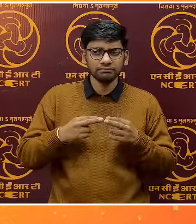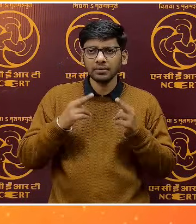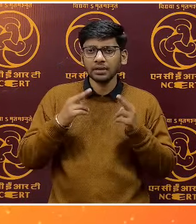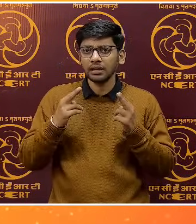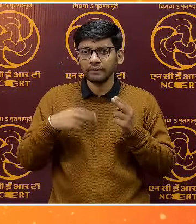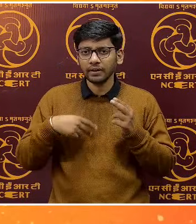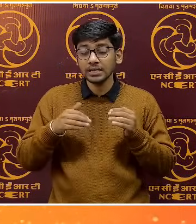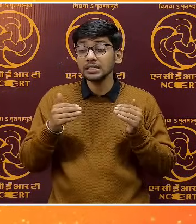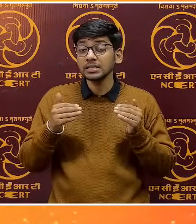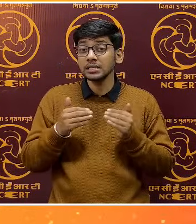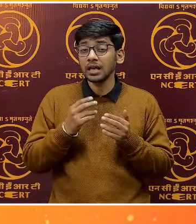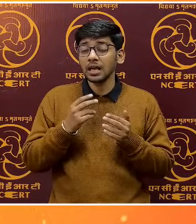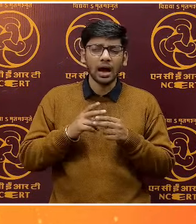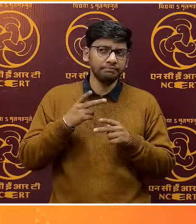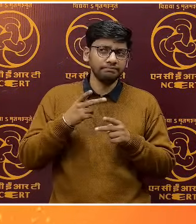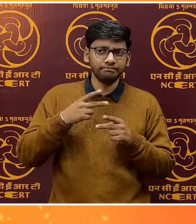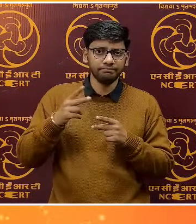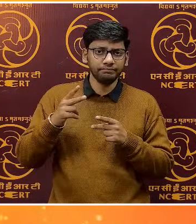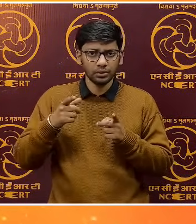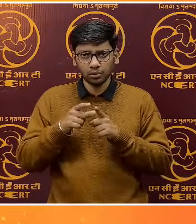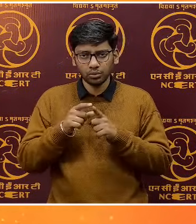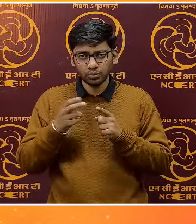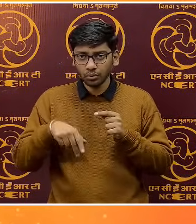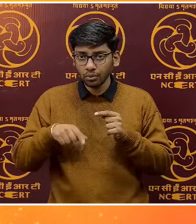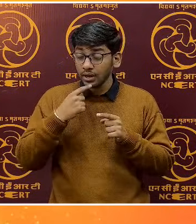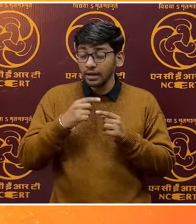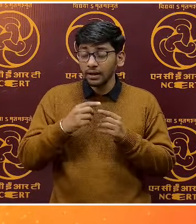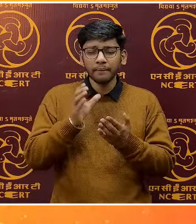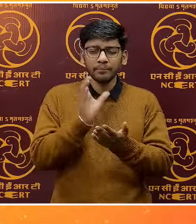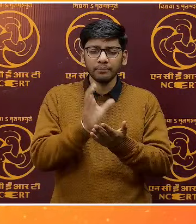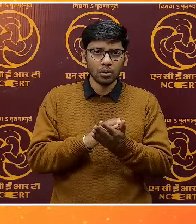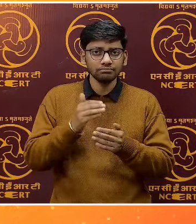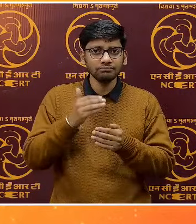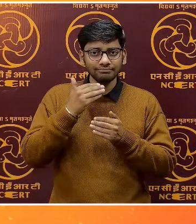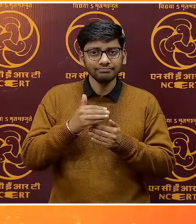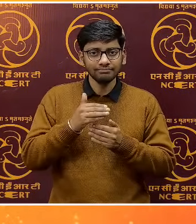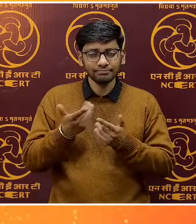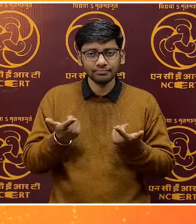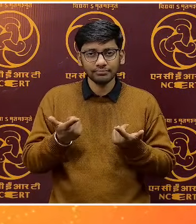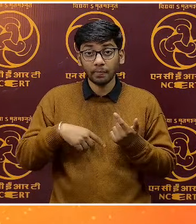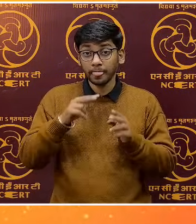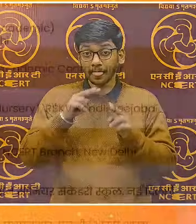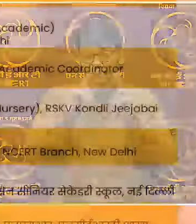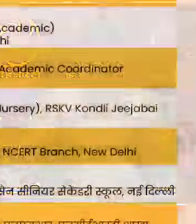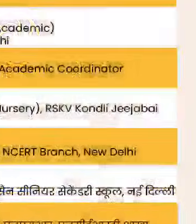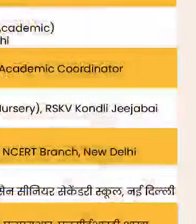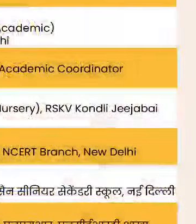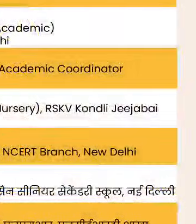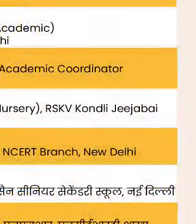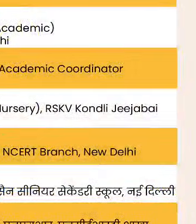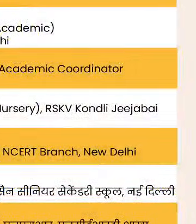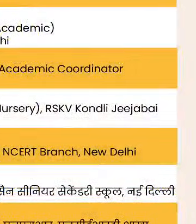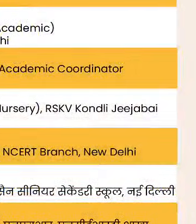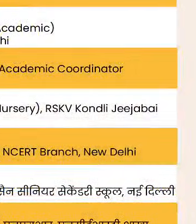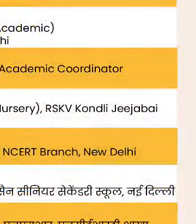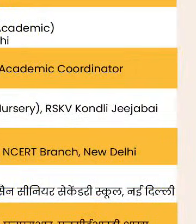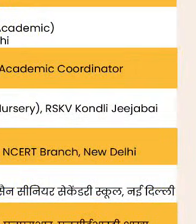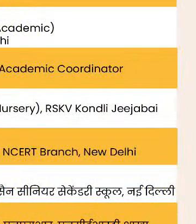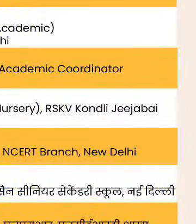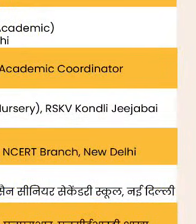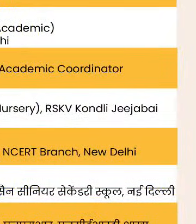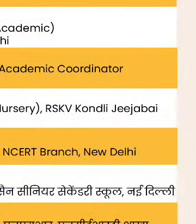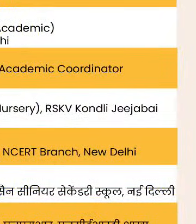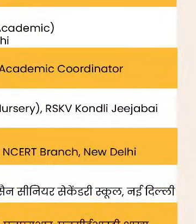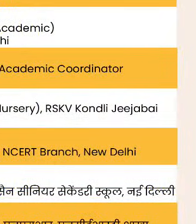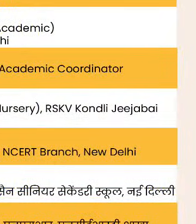please stay with us. Don't go anywhere. We have a lot of programs lined up for all of you. As you can see in the schedule, the next